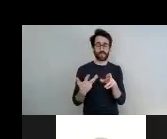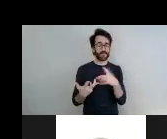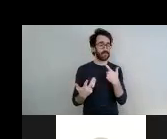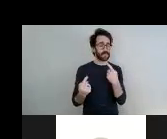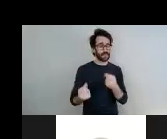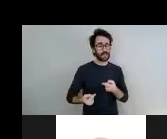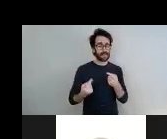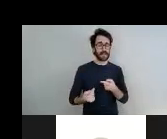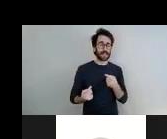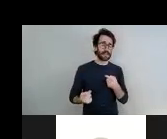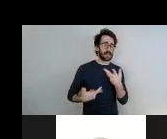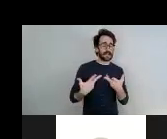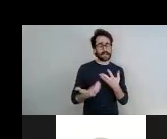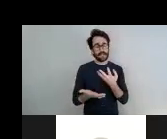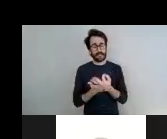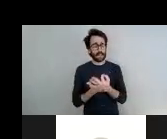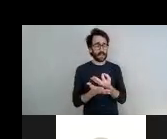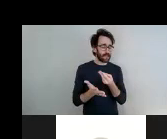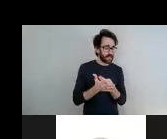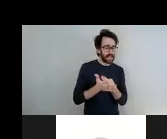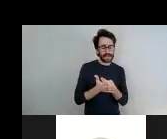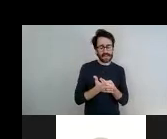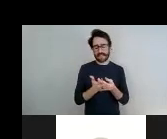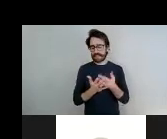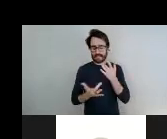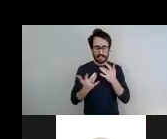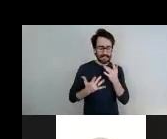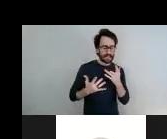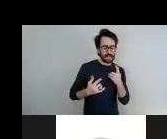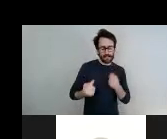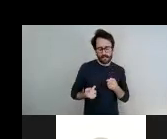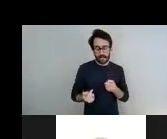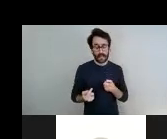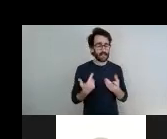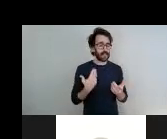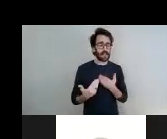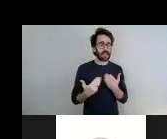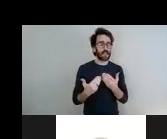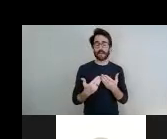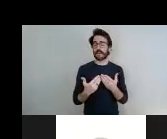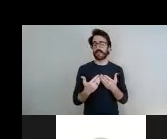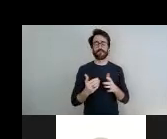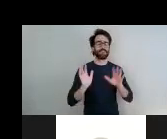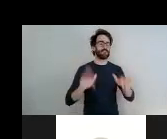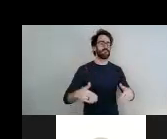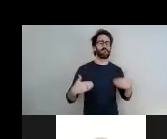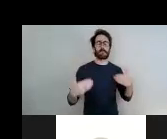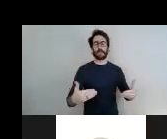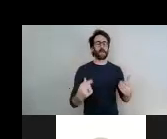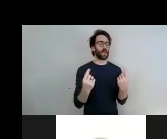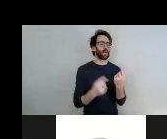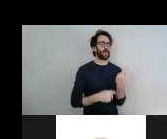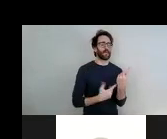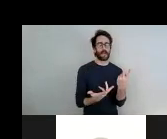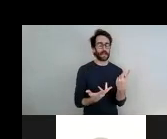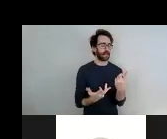through financial hardship, it's so easy to be vulnerable in these situations. So if you're not